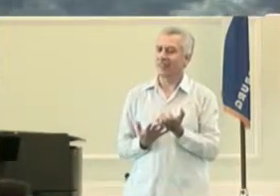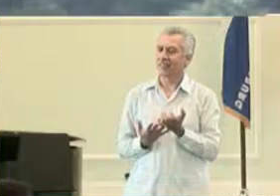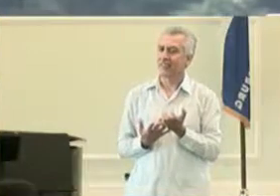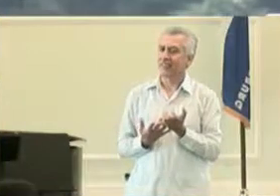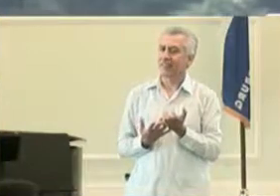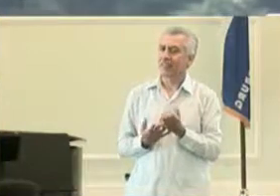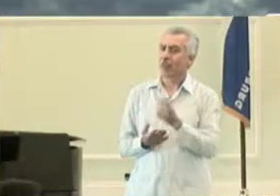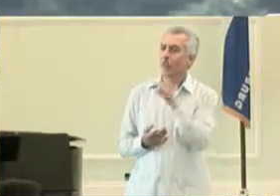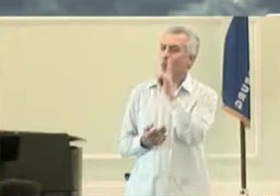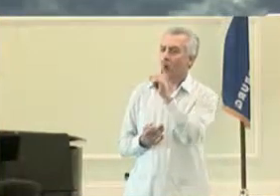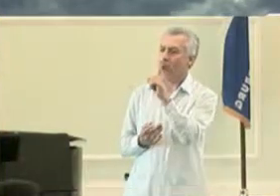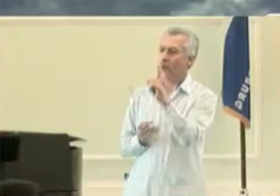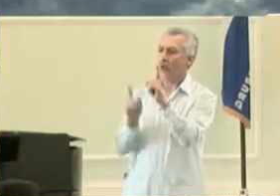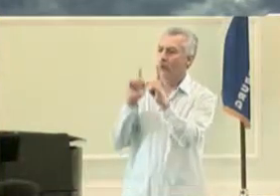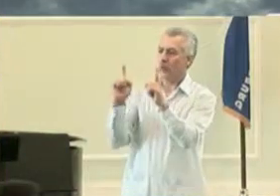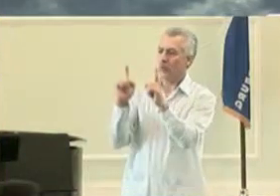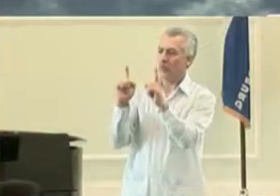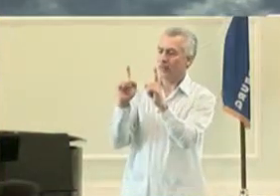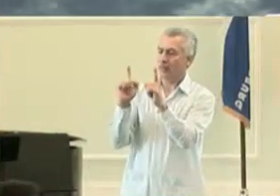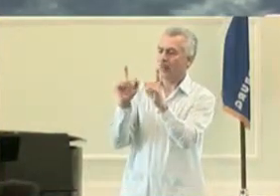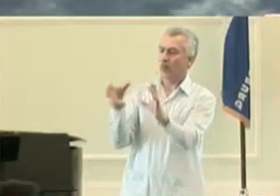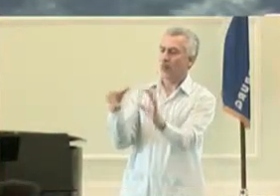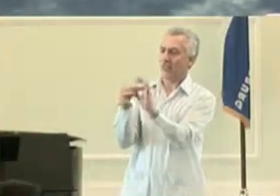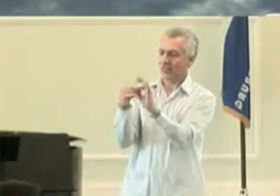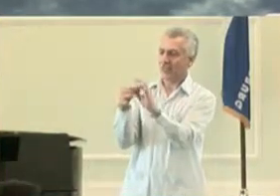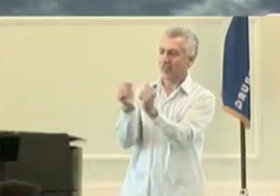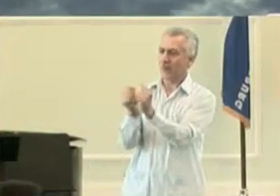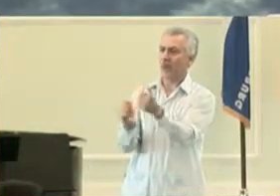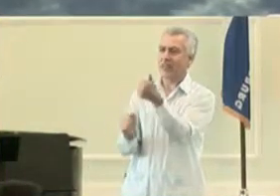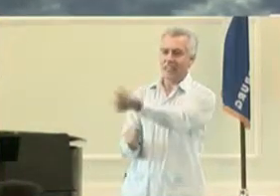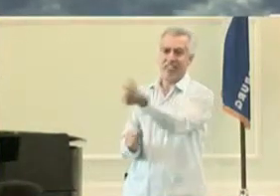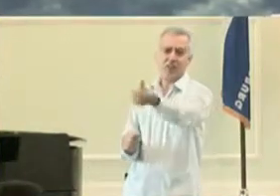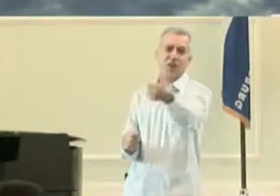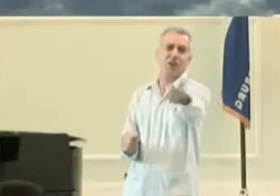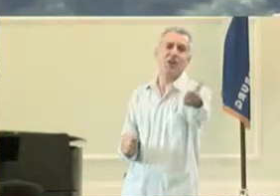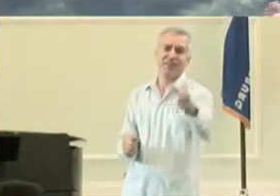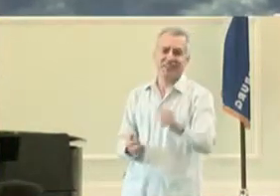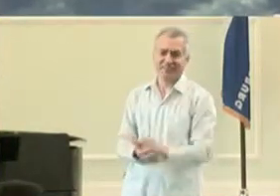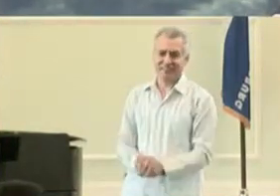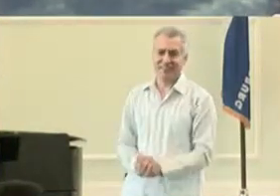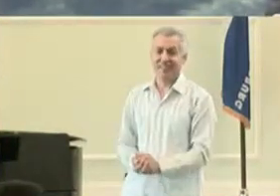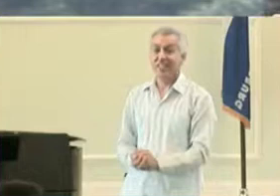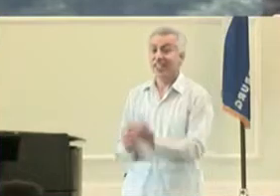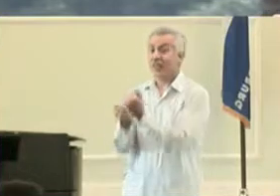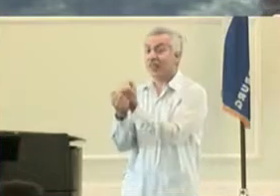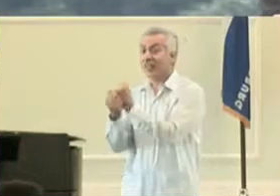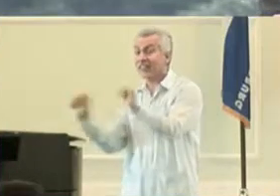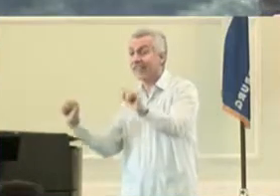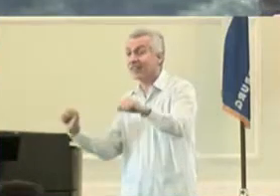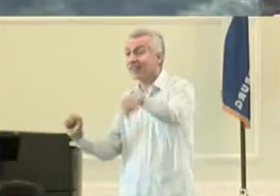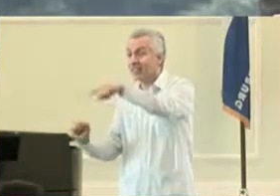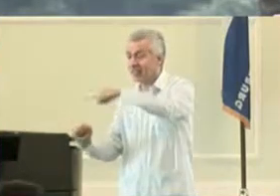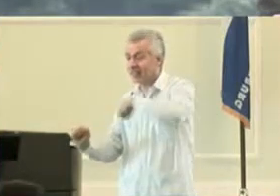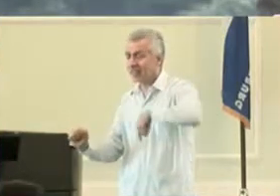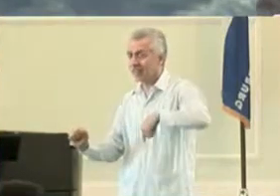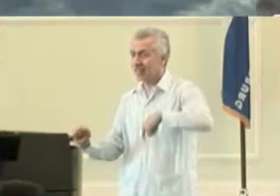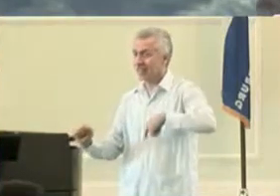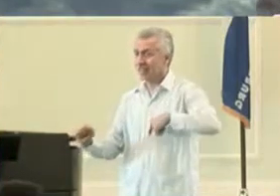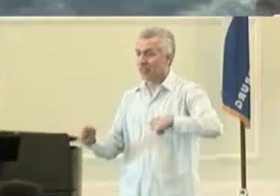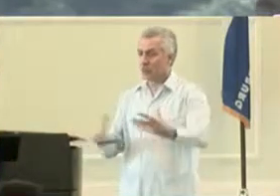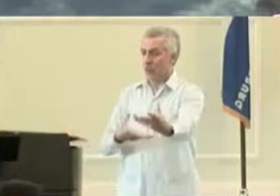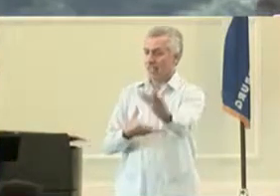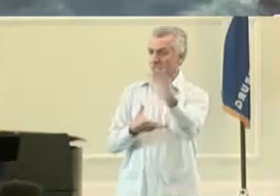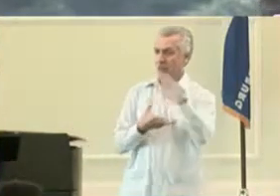a one-on-one relationship with us. So he saves us to bring us to